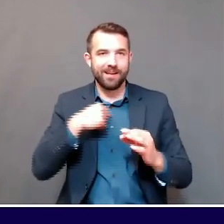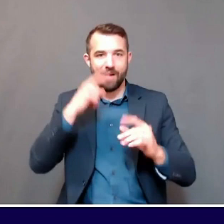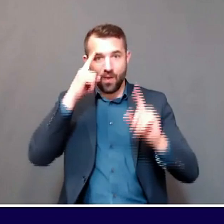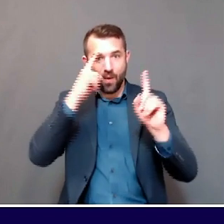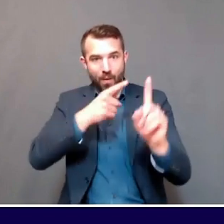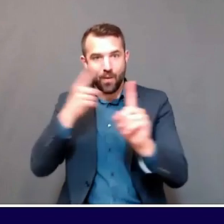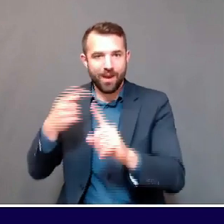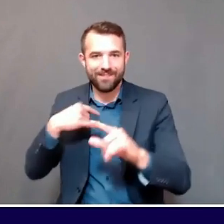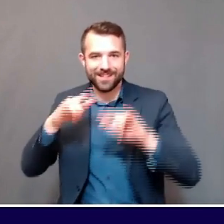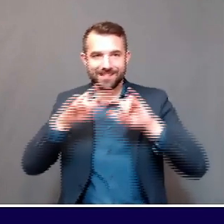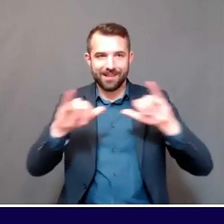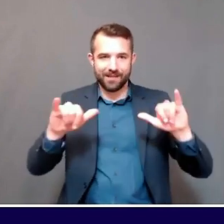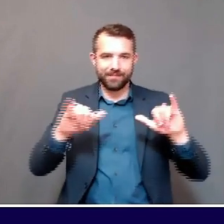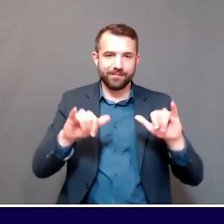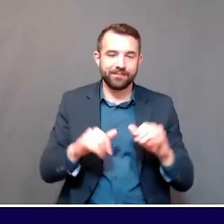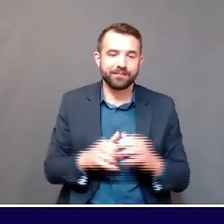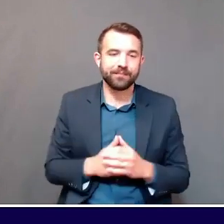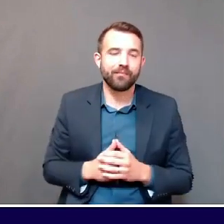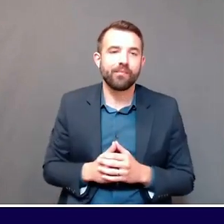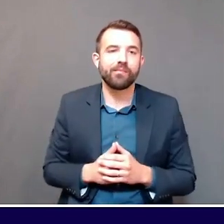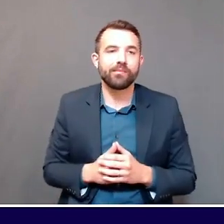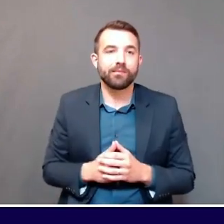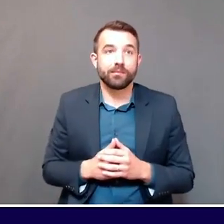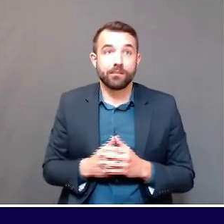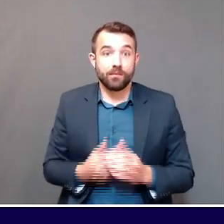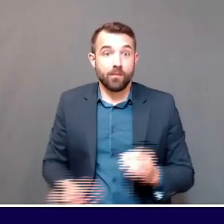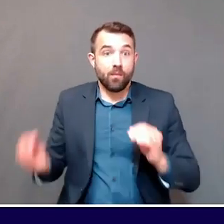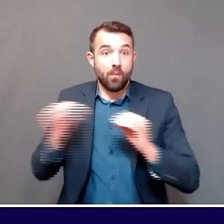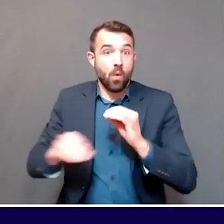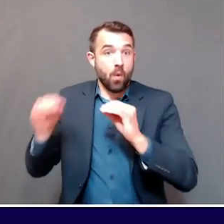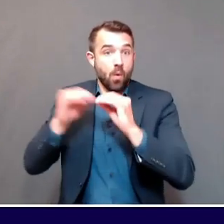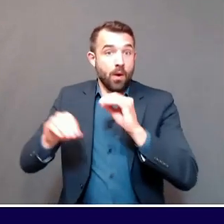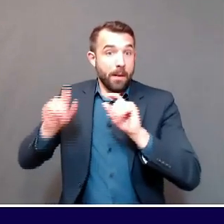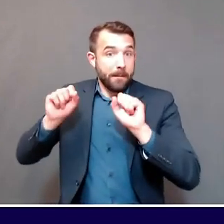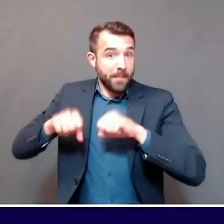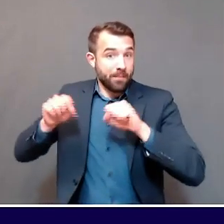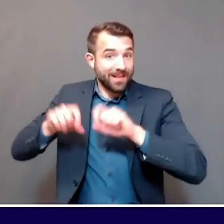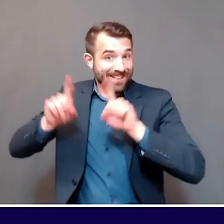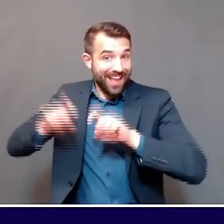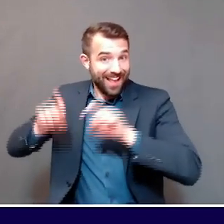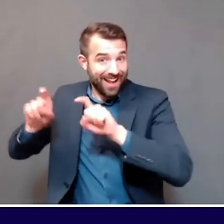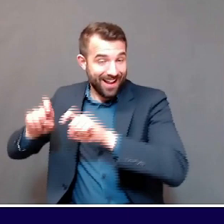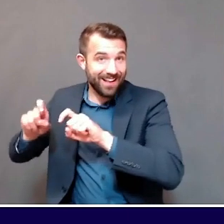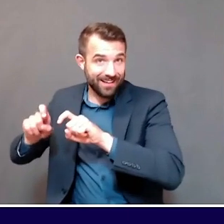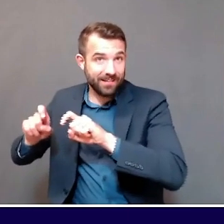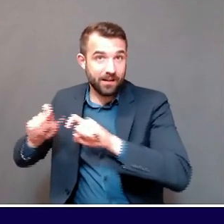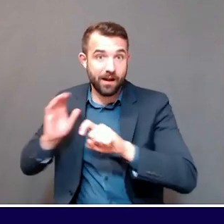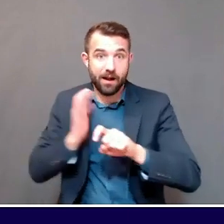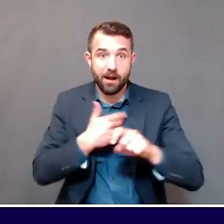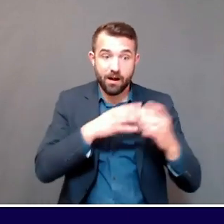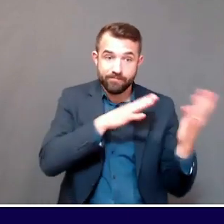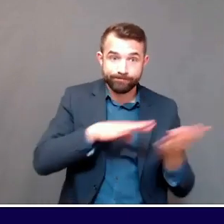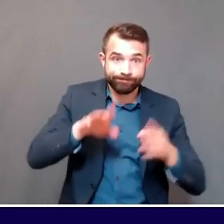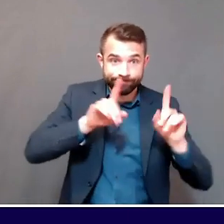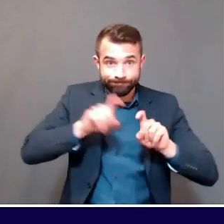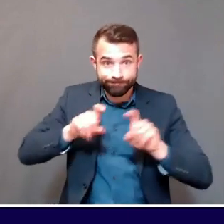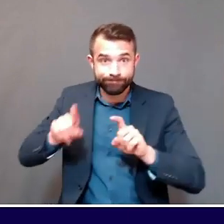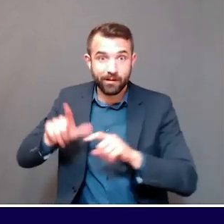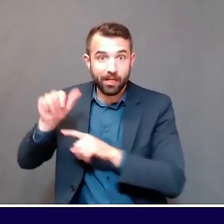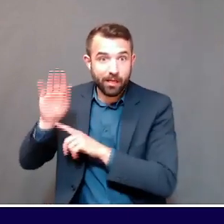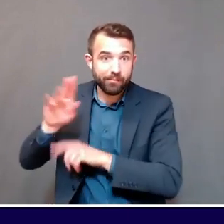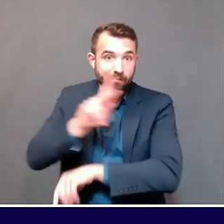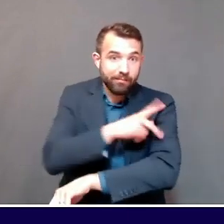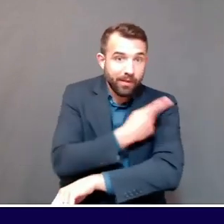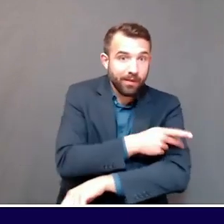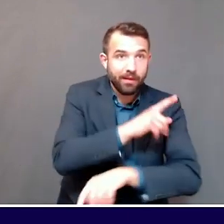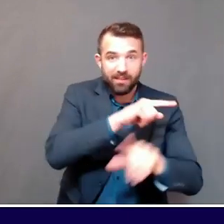simultaneously. Building out even more testing capacity, and then getting more and more and more folks tested